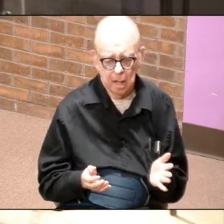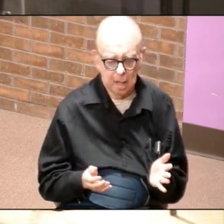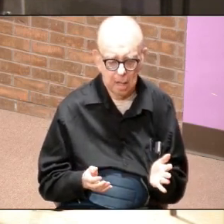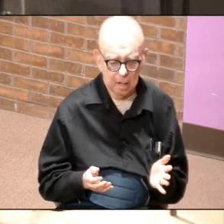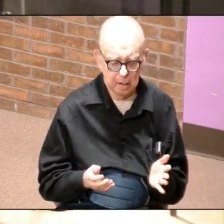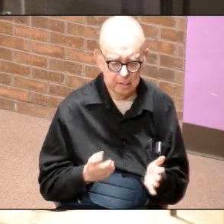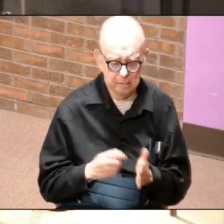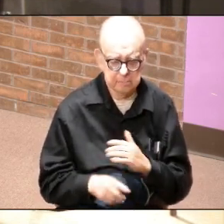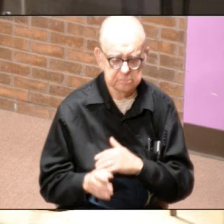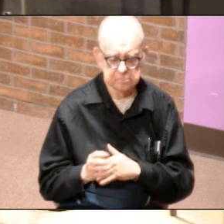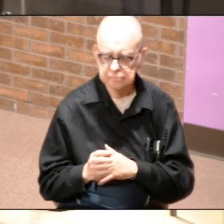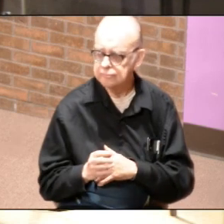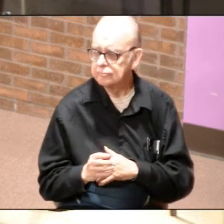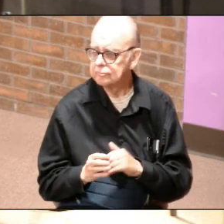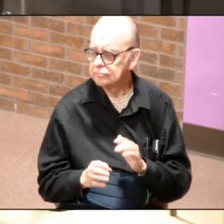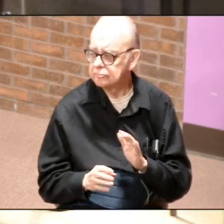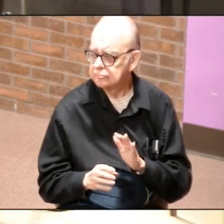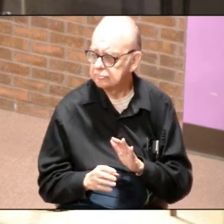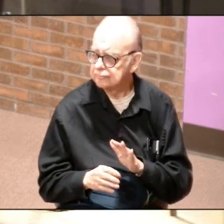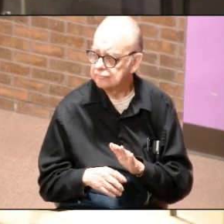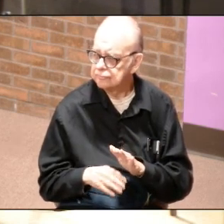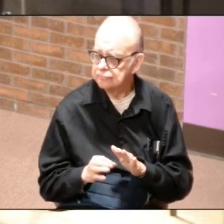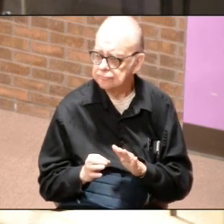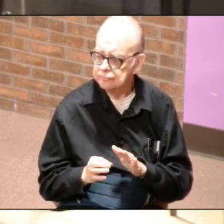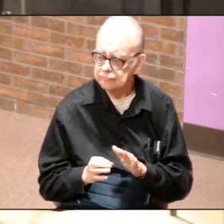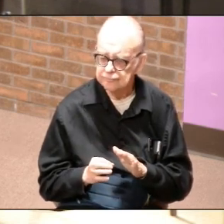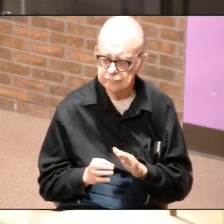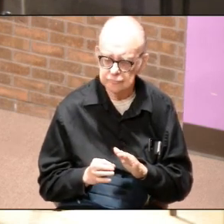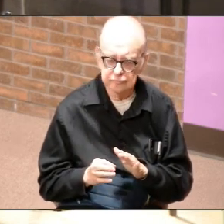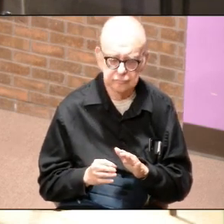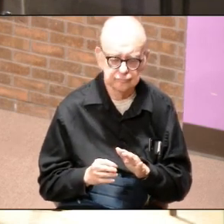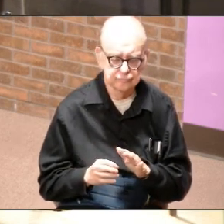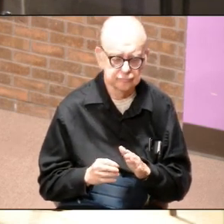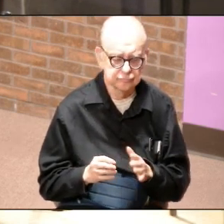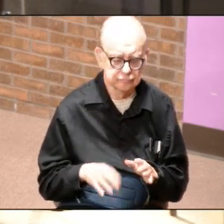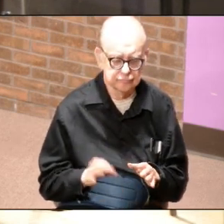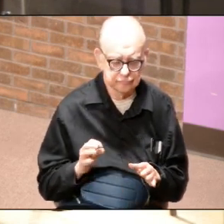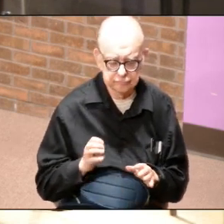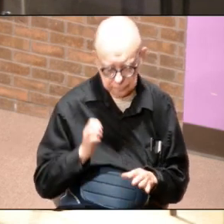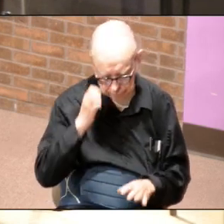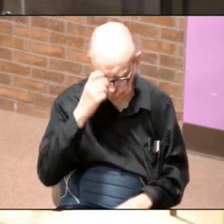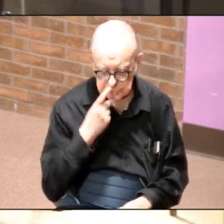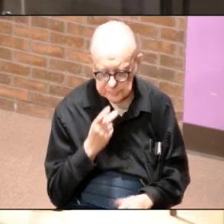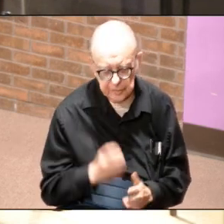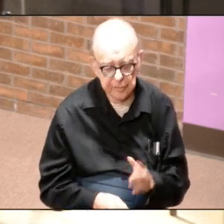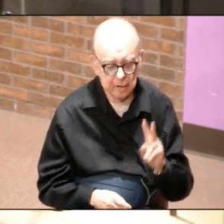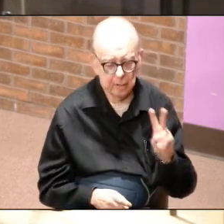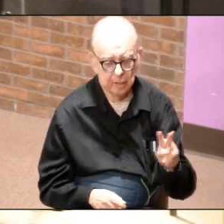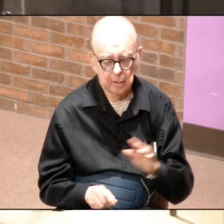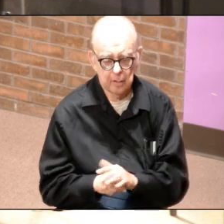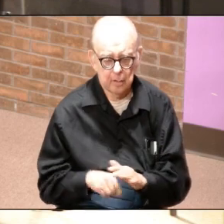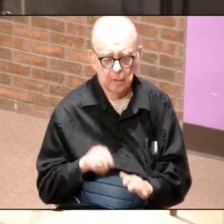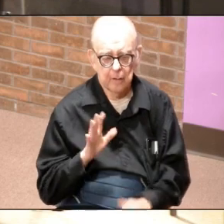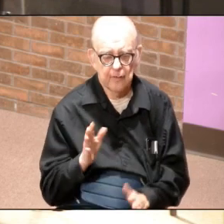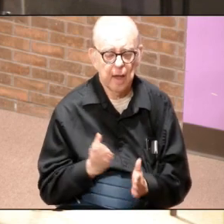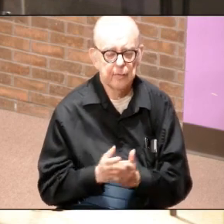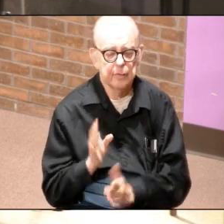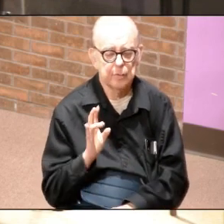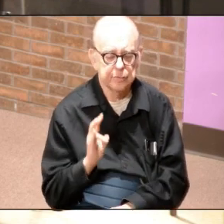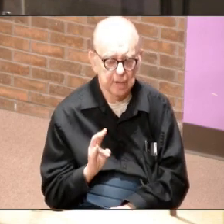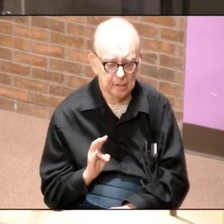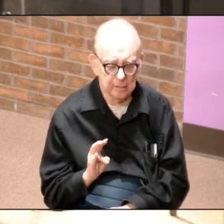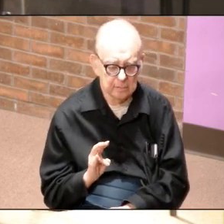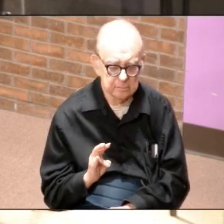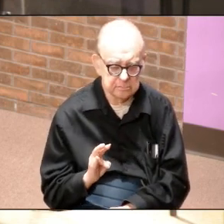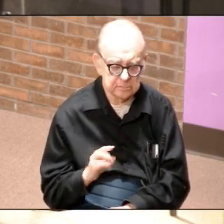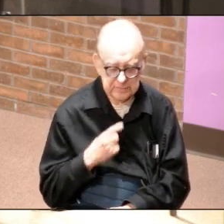heaven. It's on your screen. If you picked up an outline, you'll find it there. And it's found in Ephesians chapter 2, verses 5 through 7.